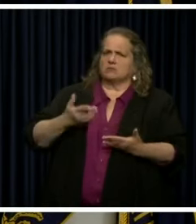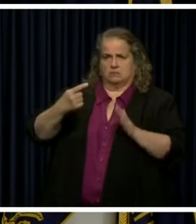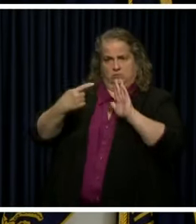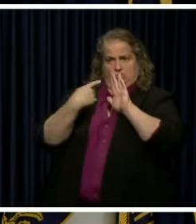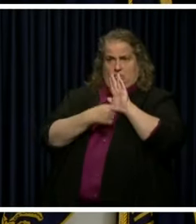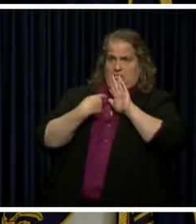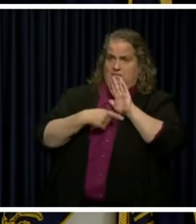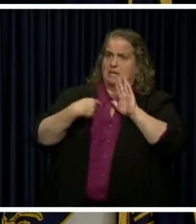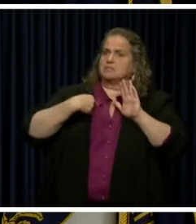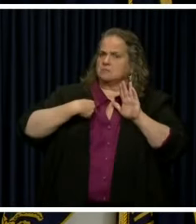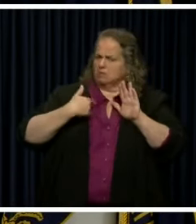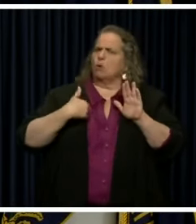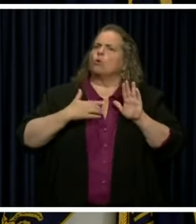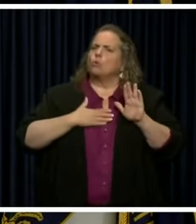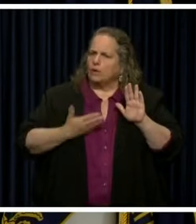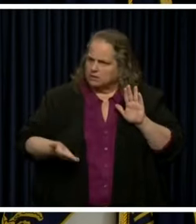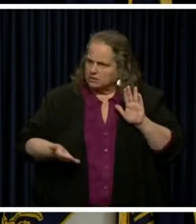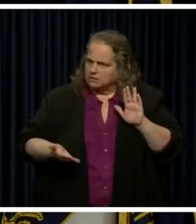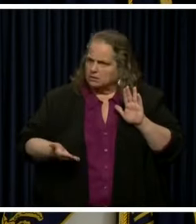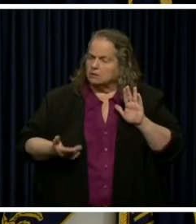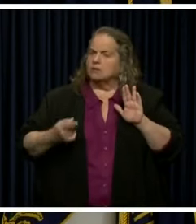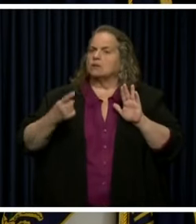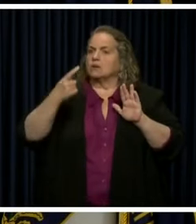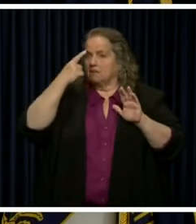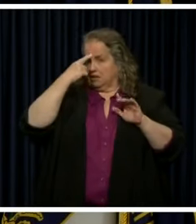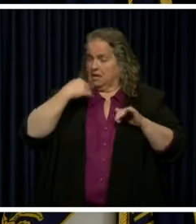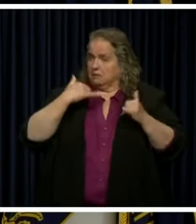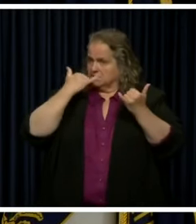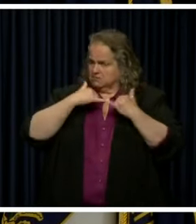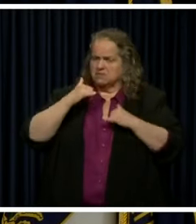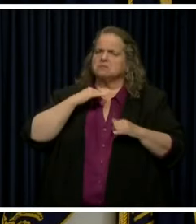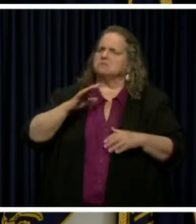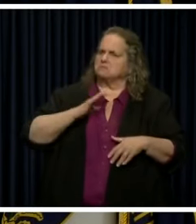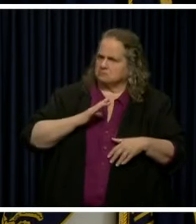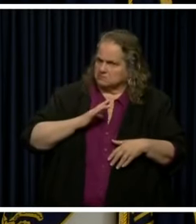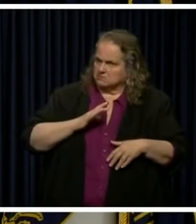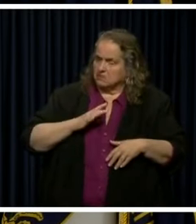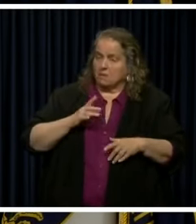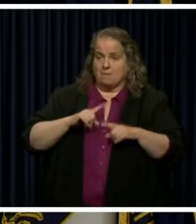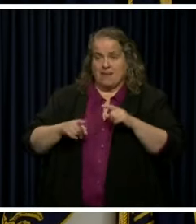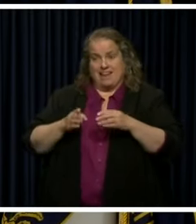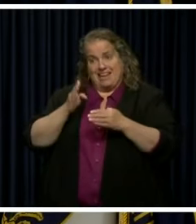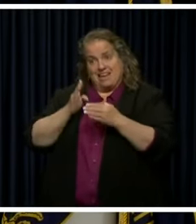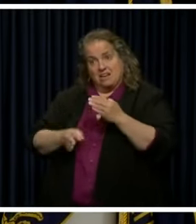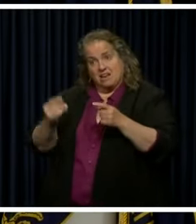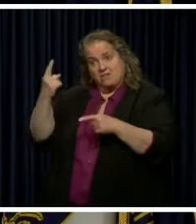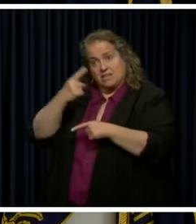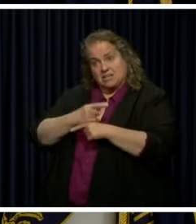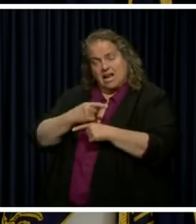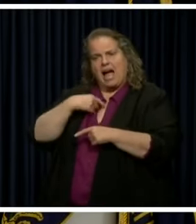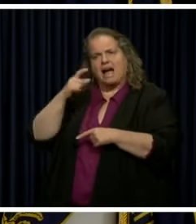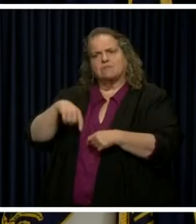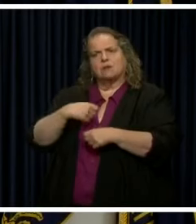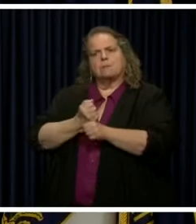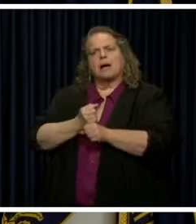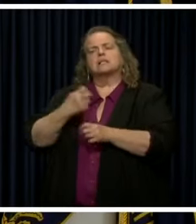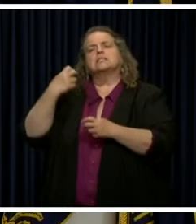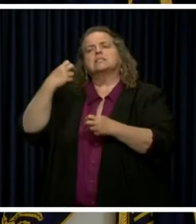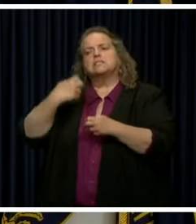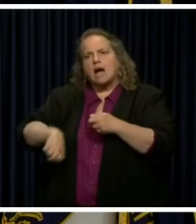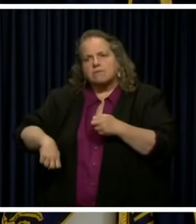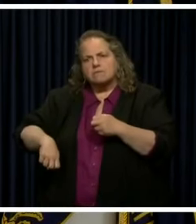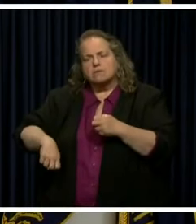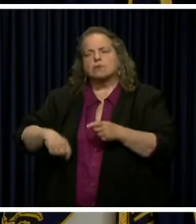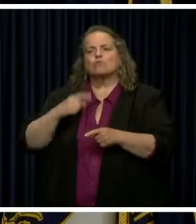criticism. At the end of the day, if my time here is about making the right but the tough decisions, then make sure that